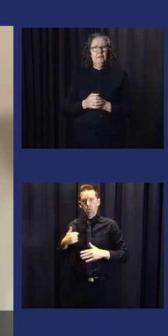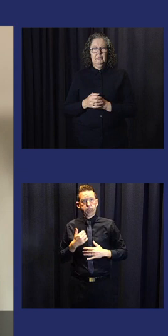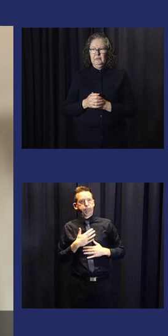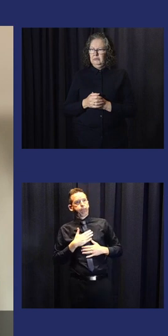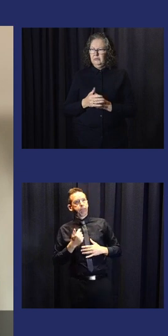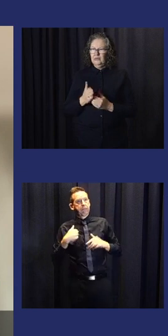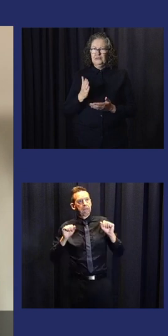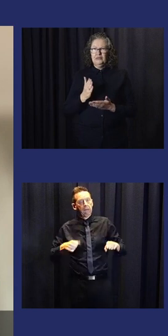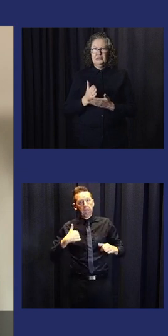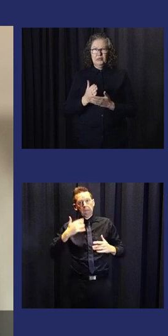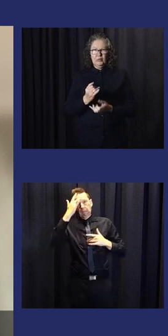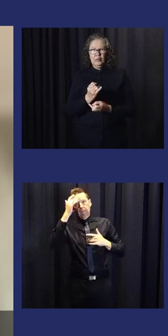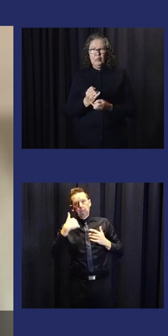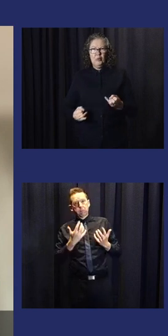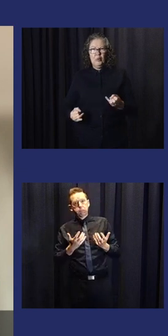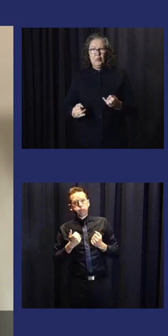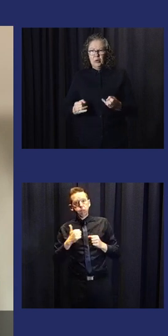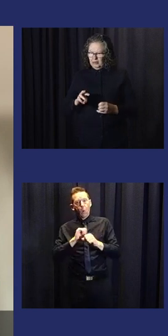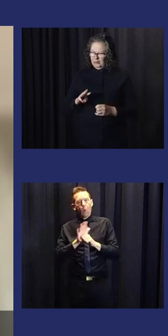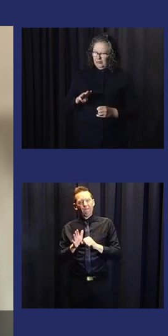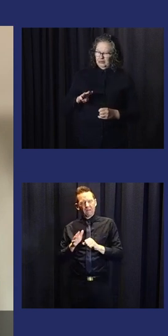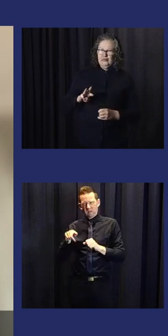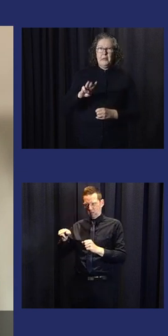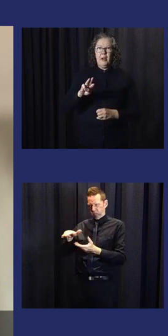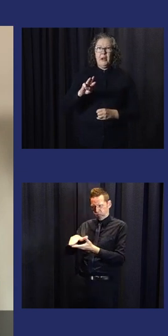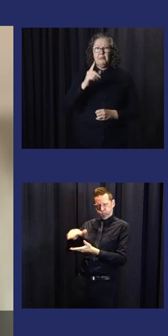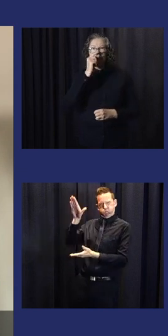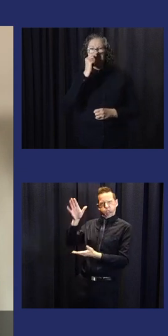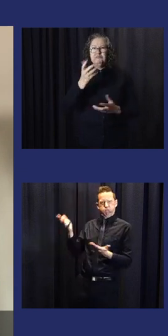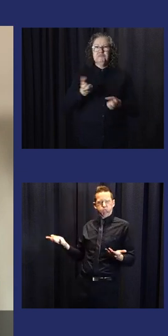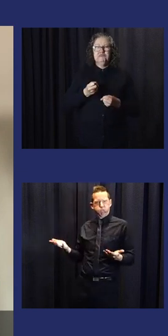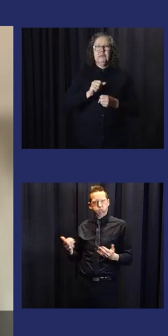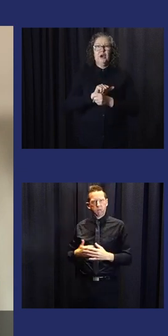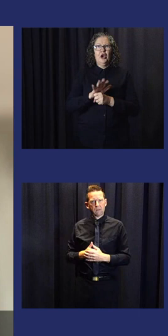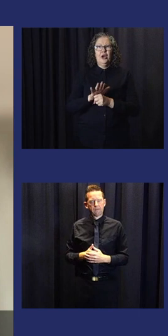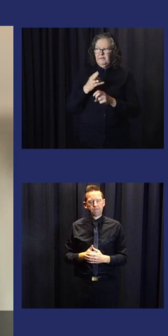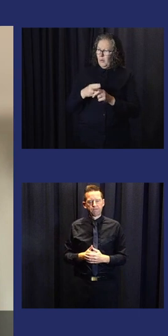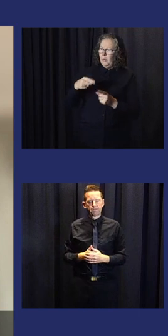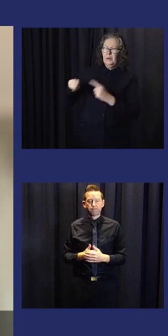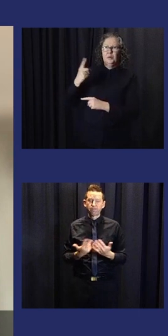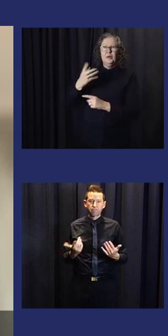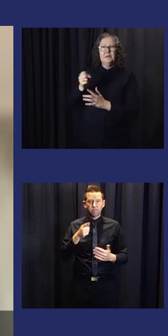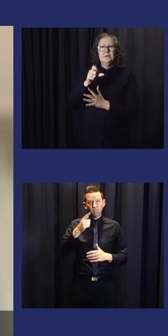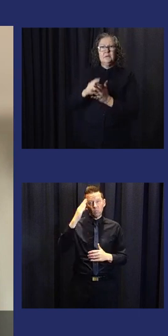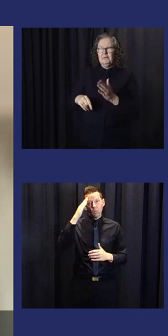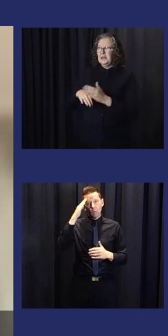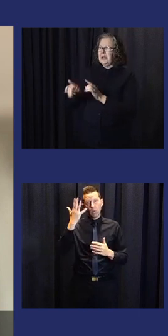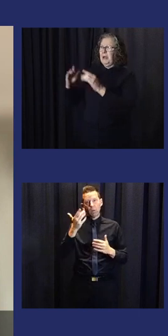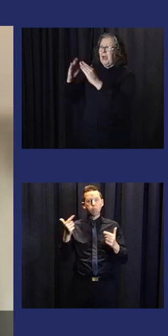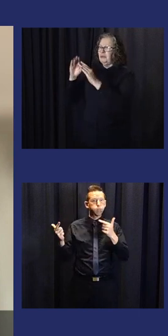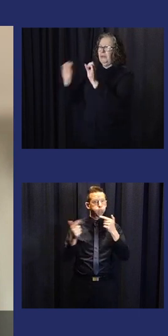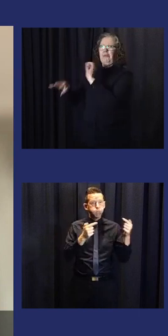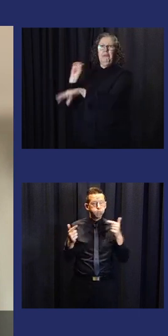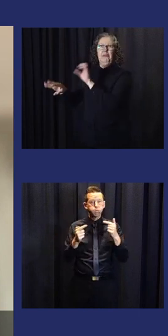infection was heightened, triply so. But in conflict, what happens